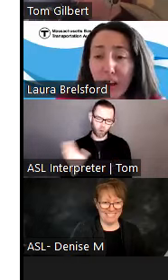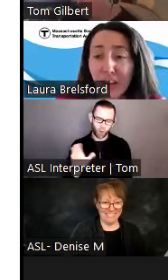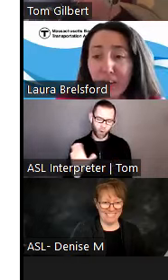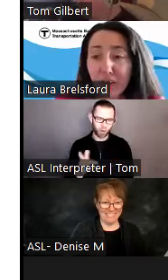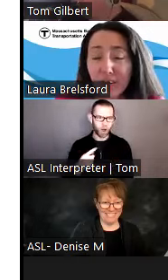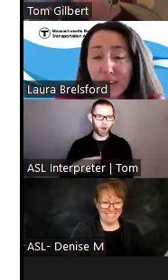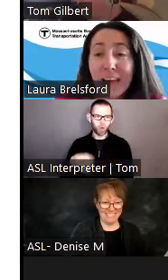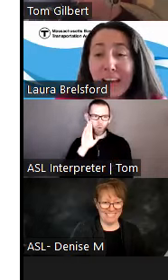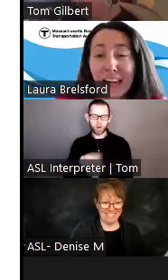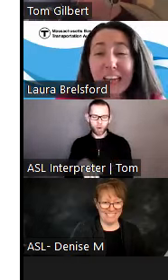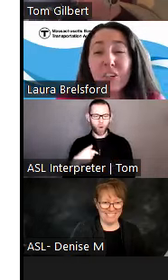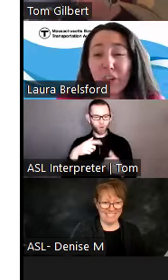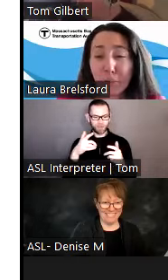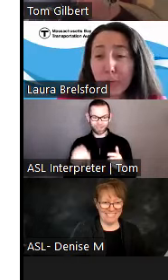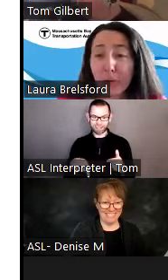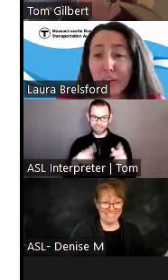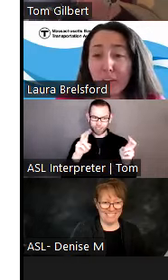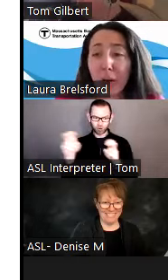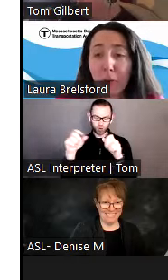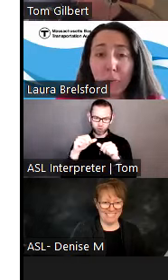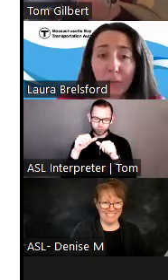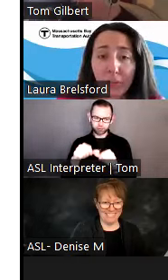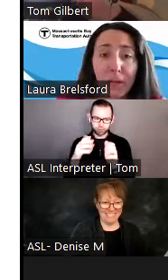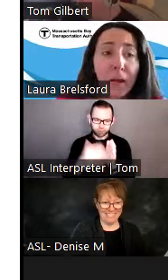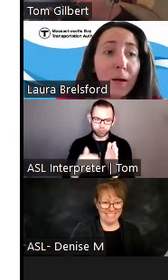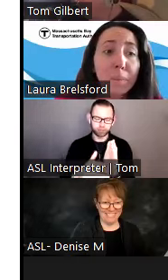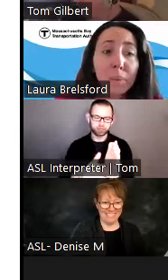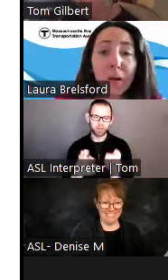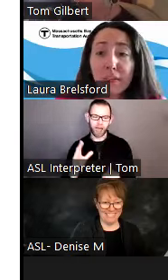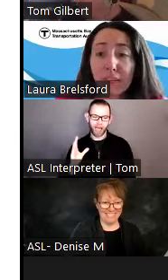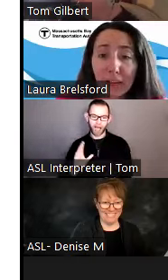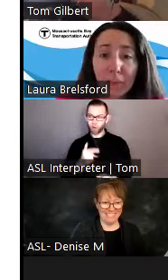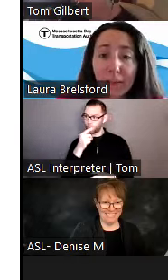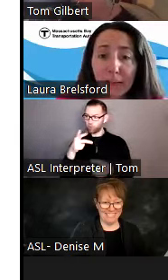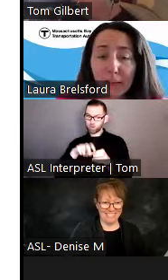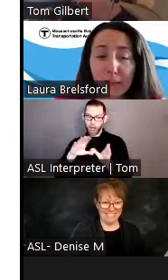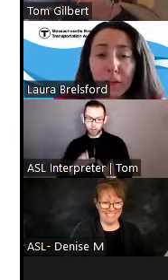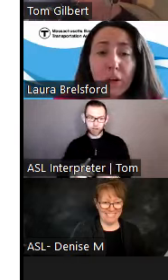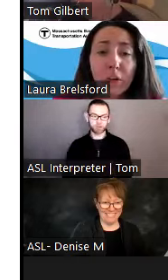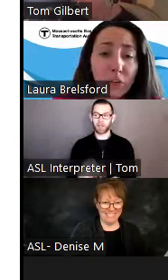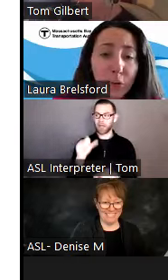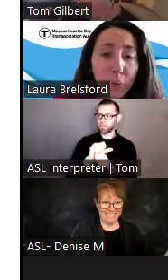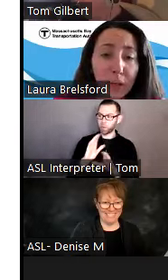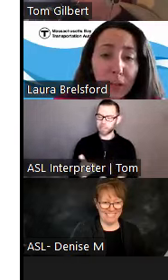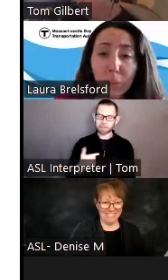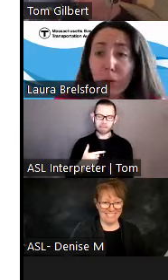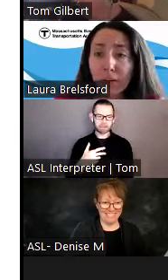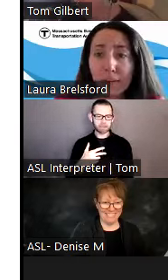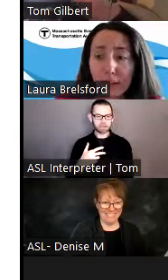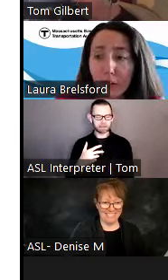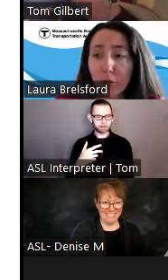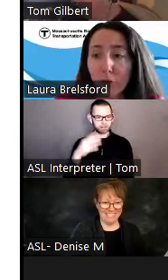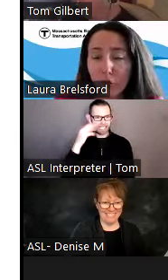our riders and our employees grapple with on a daily basis. So we